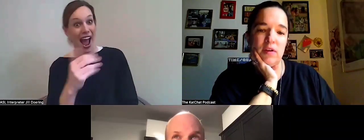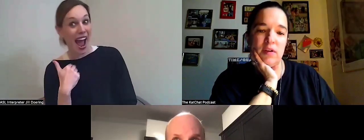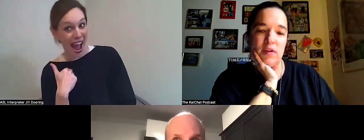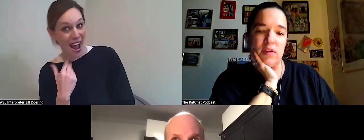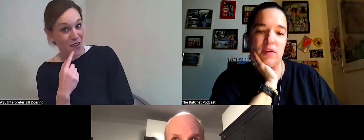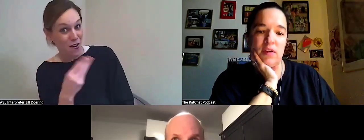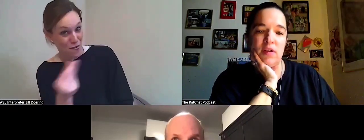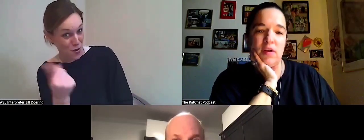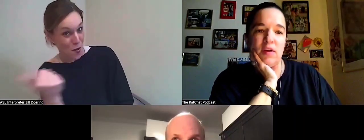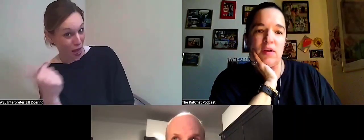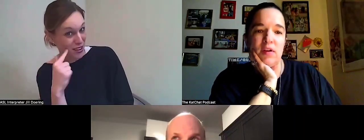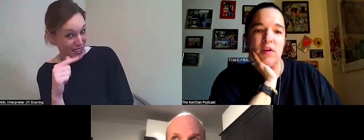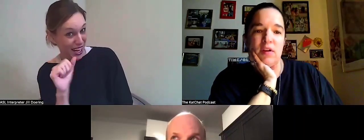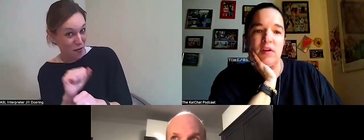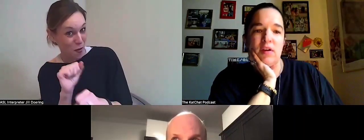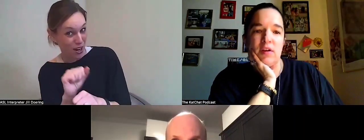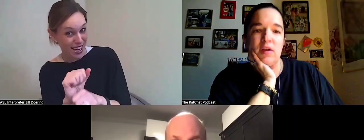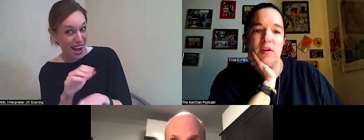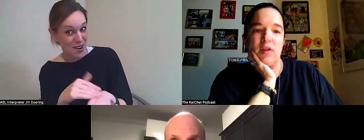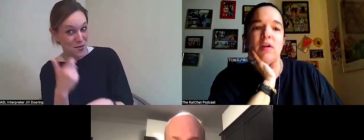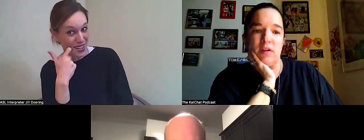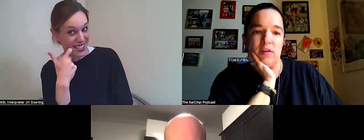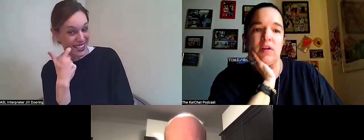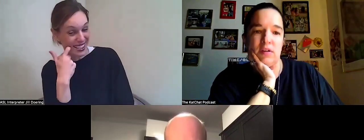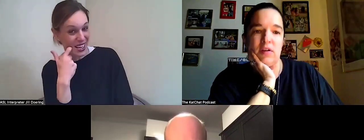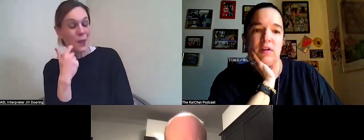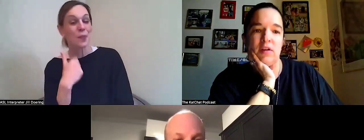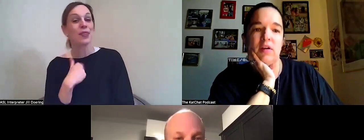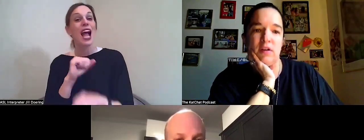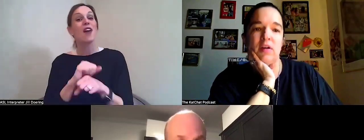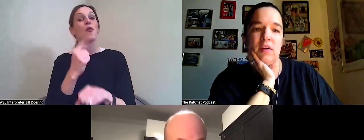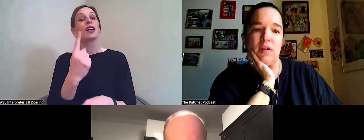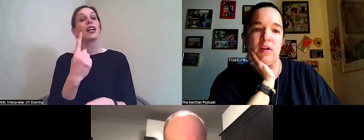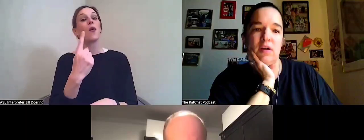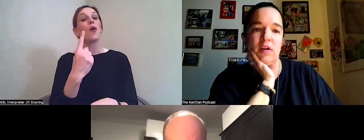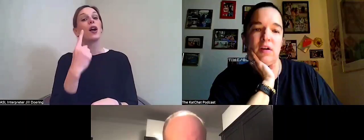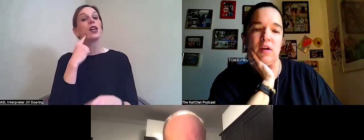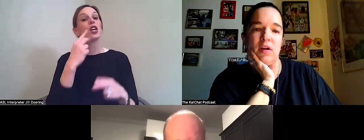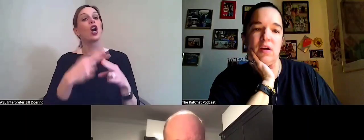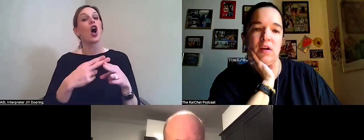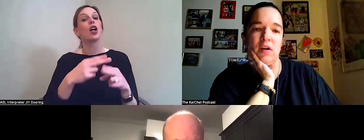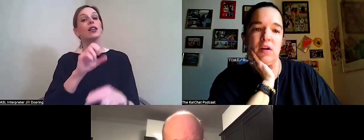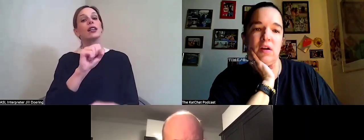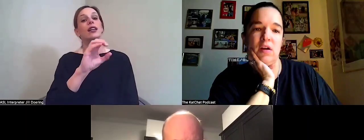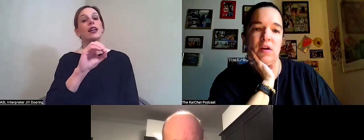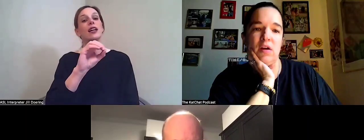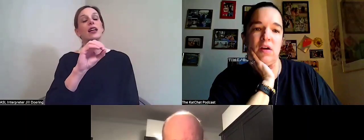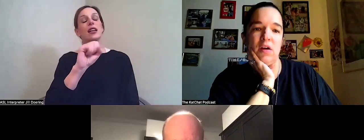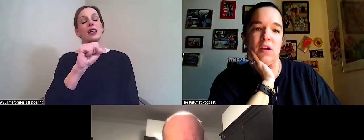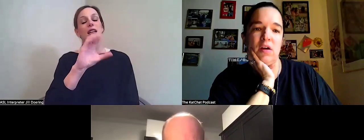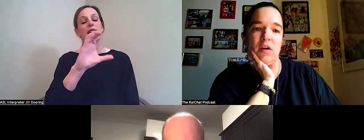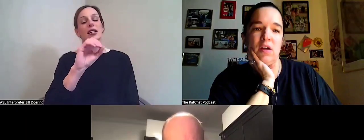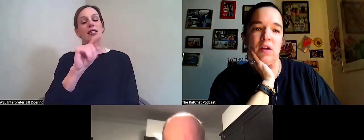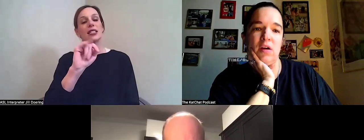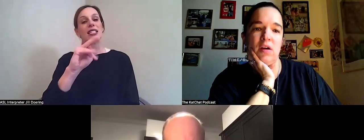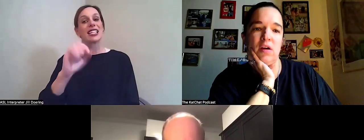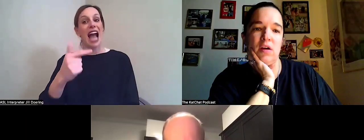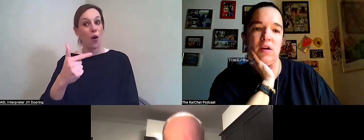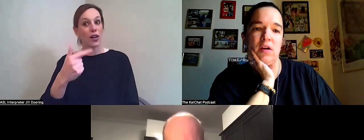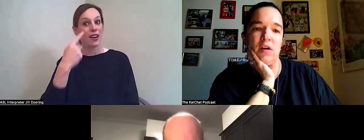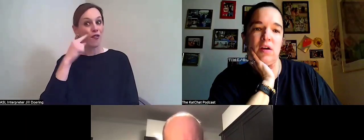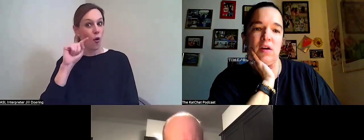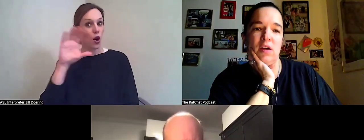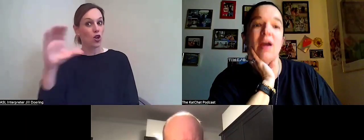few others that I've worked on recently. I worked on one called Scouting for Christmas with Tamara